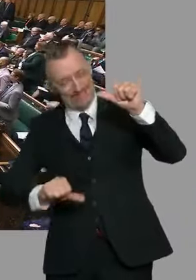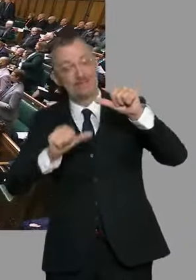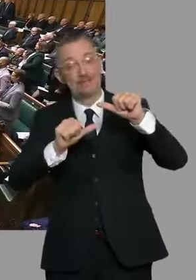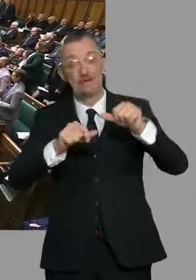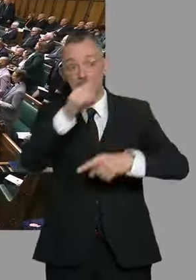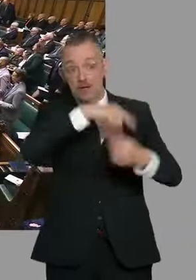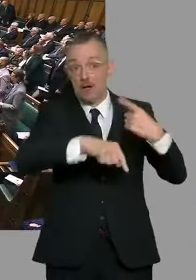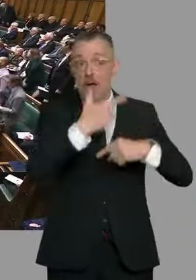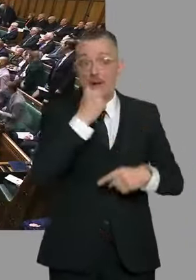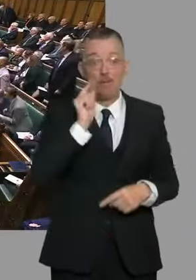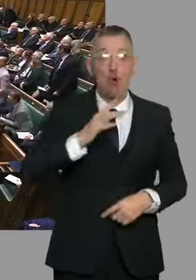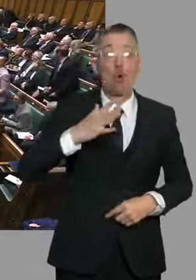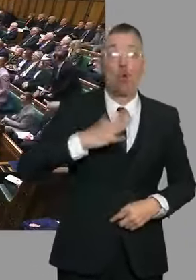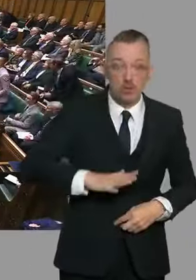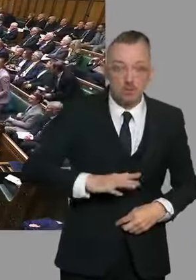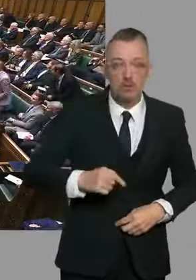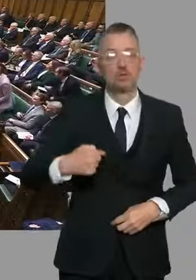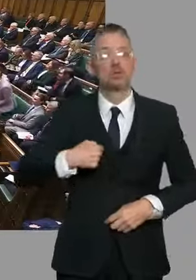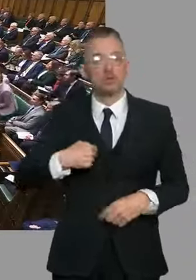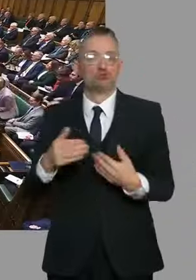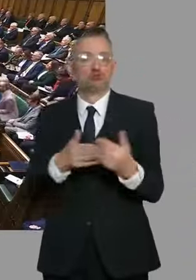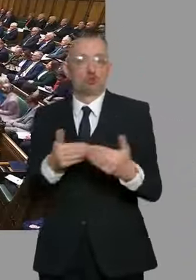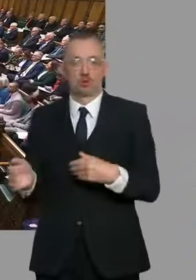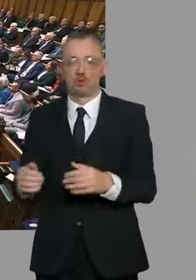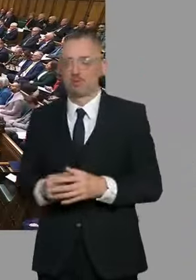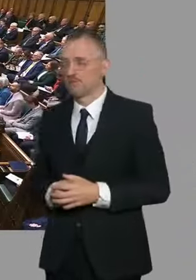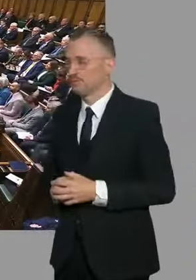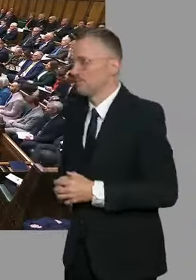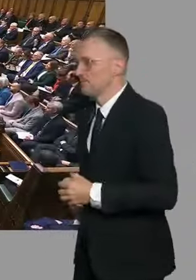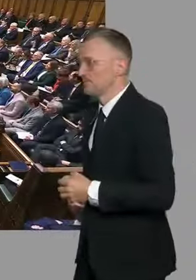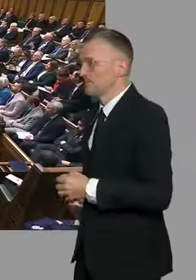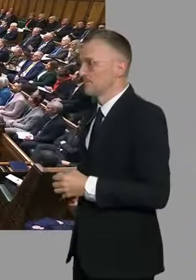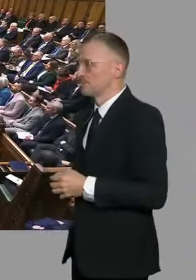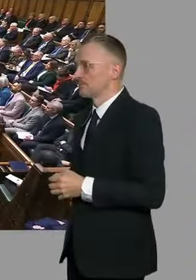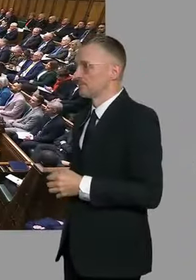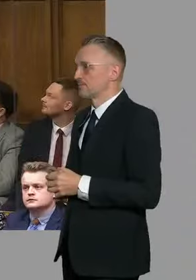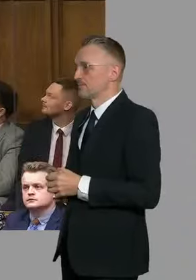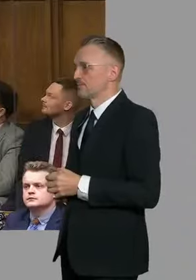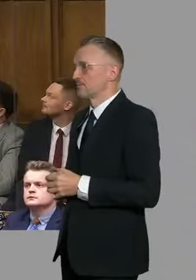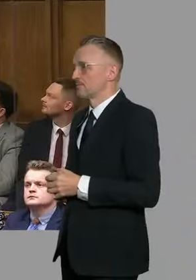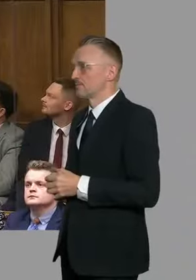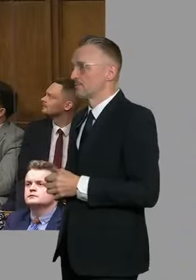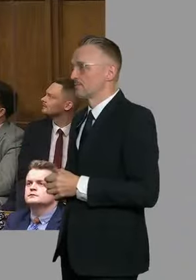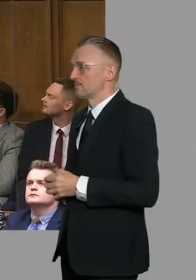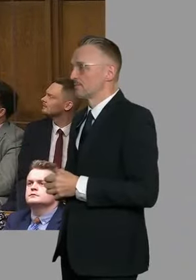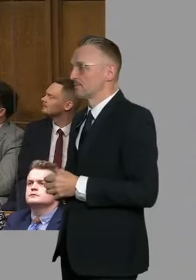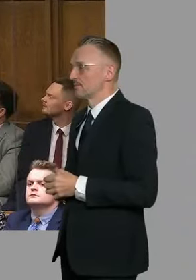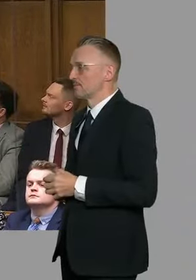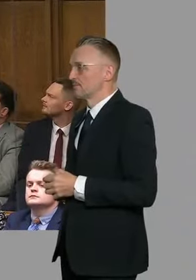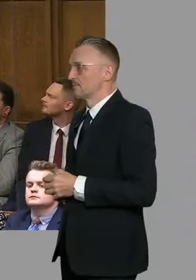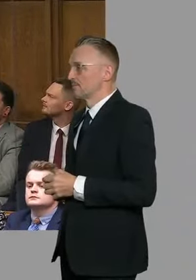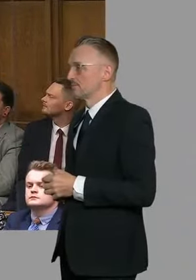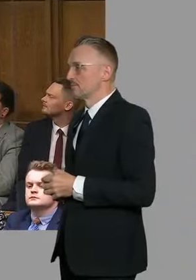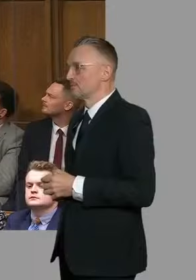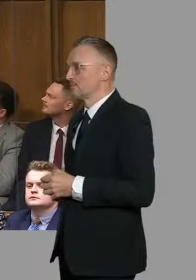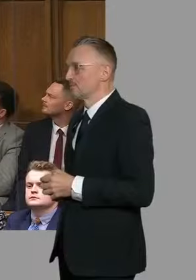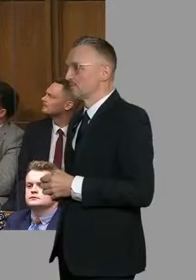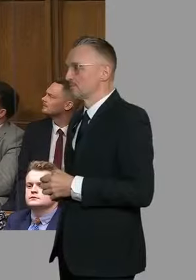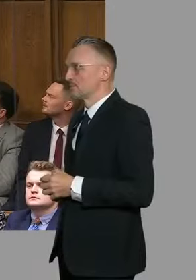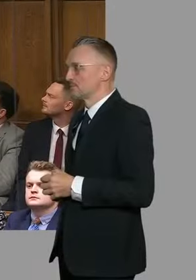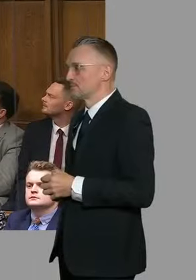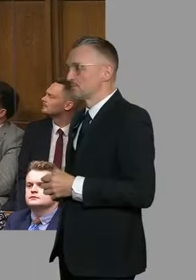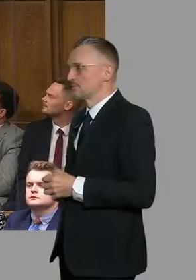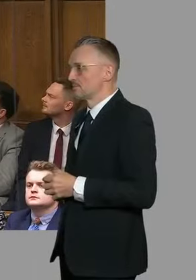No law. Mr. Speaker, since in the last couple of months, since I spoke to the Prime